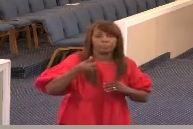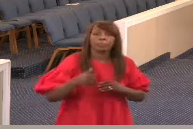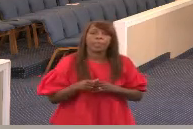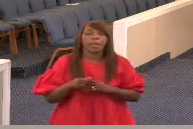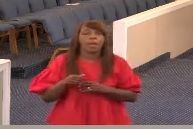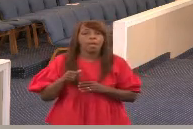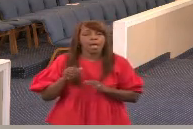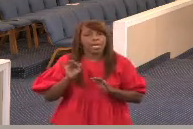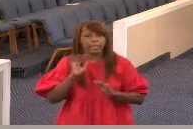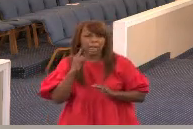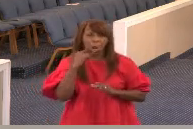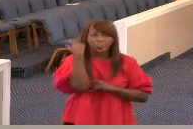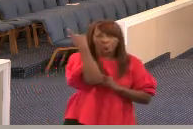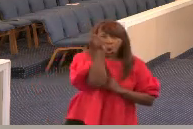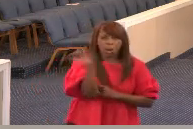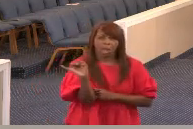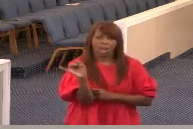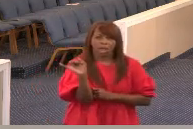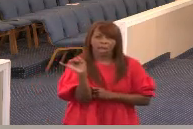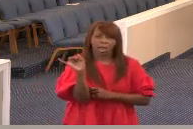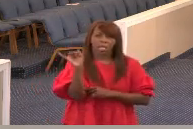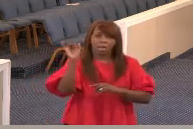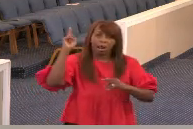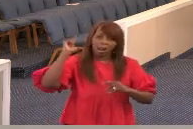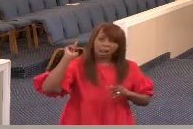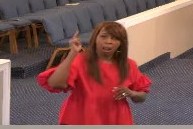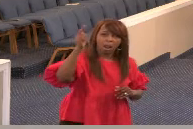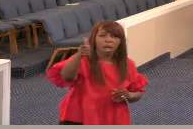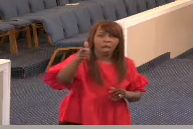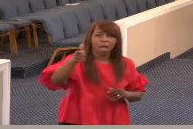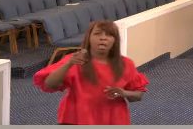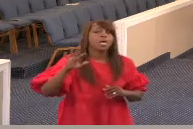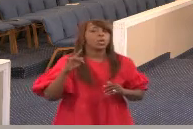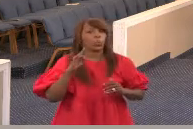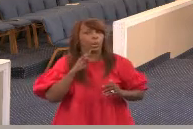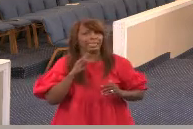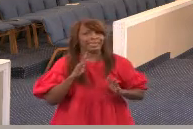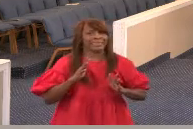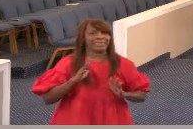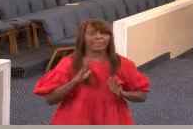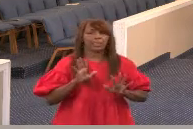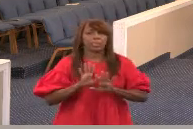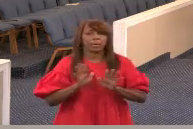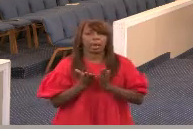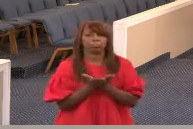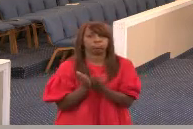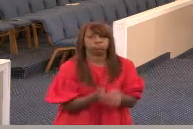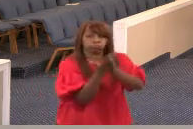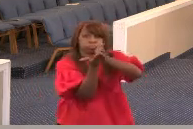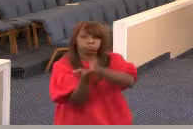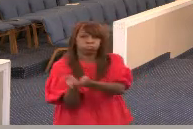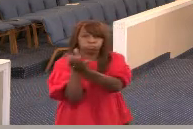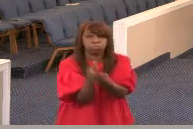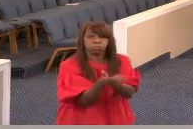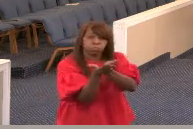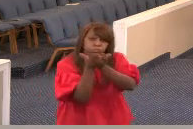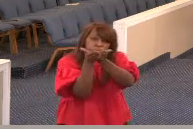Paul says, I perceive this voyage is not going to go well, that we're going to deal with some issues